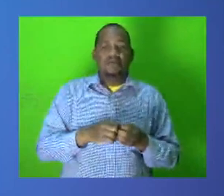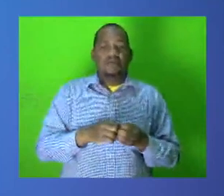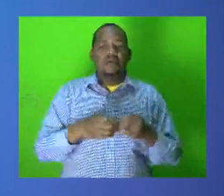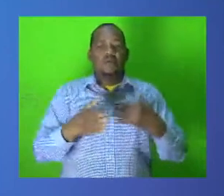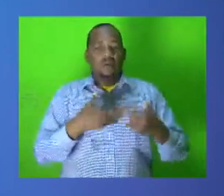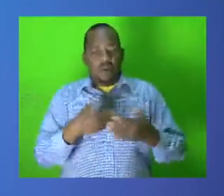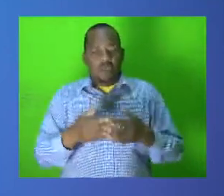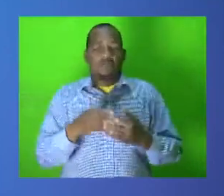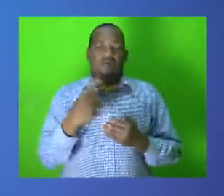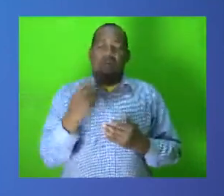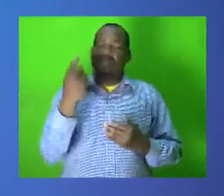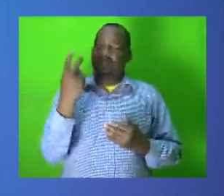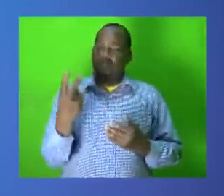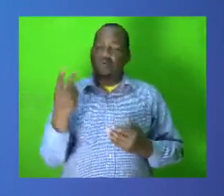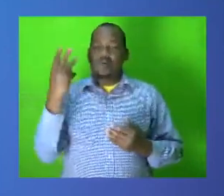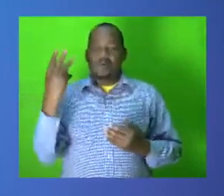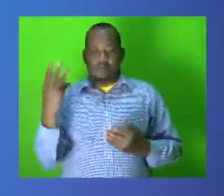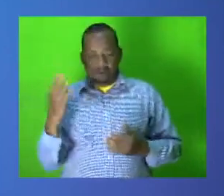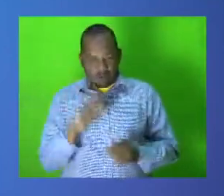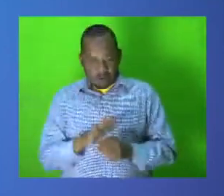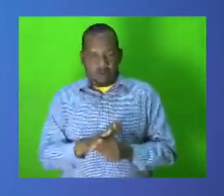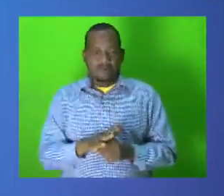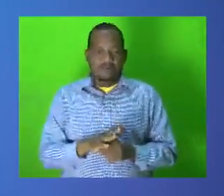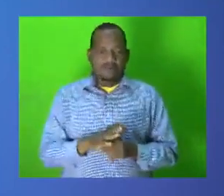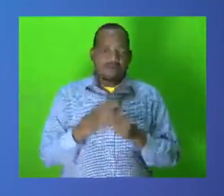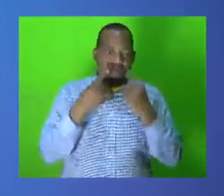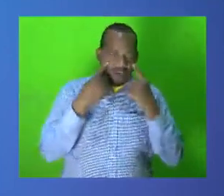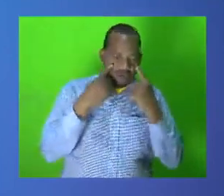Also, we continue with another criterion